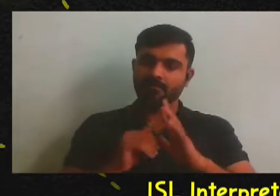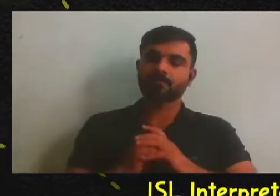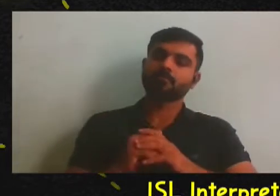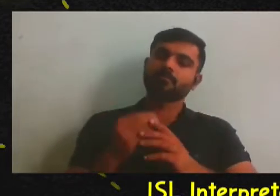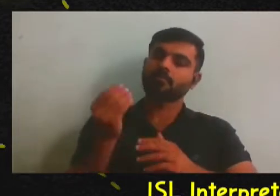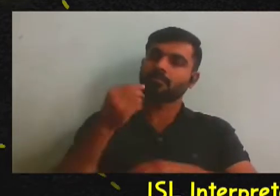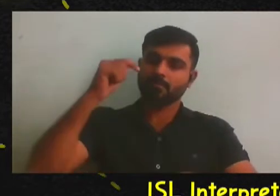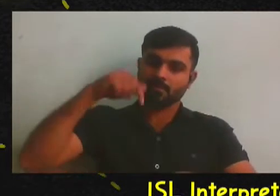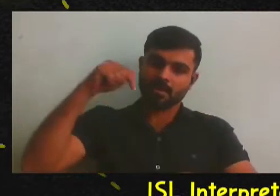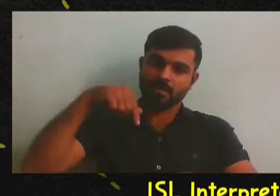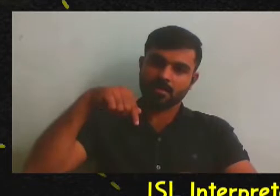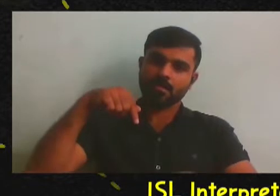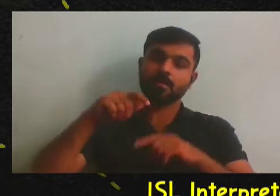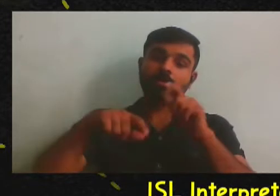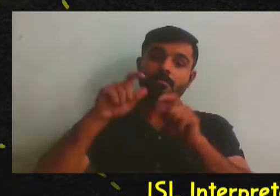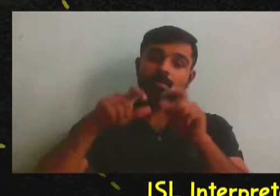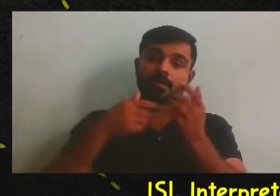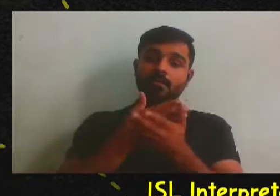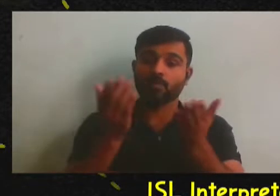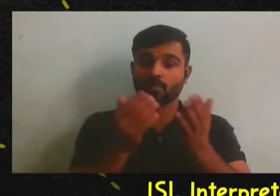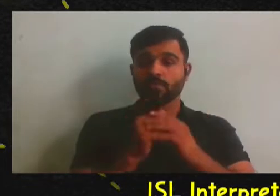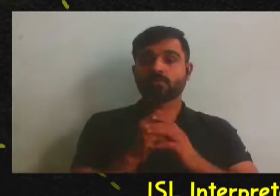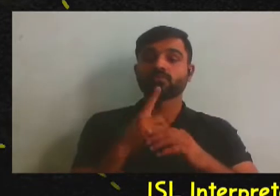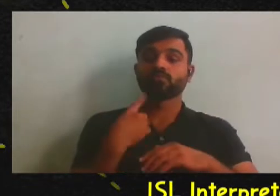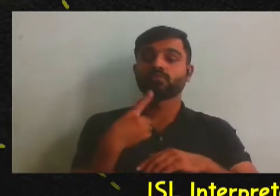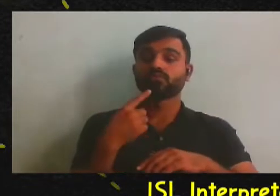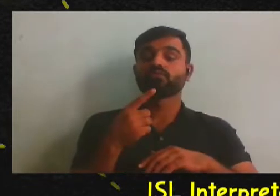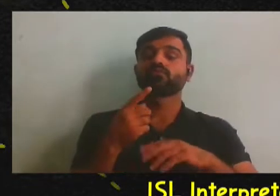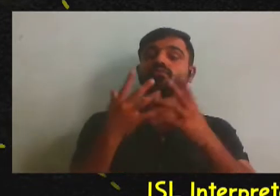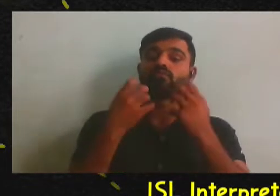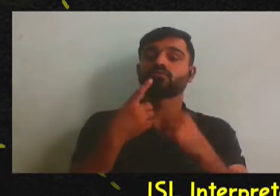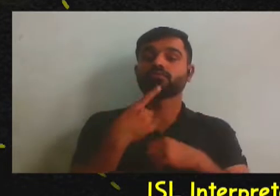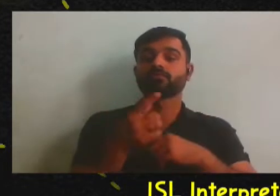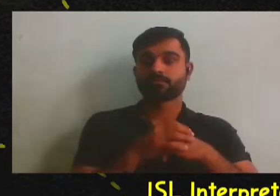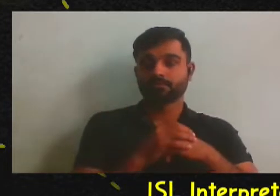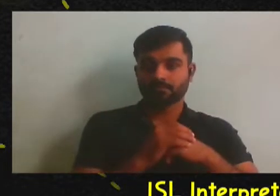even today from people, who kind of say,